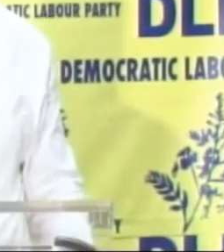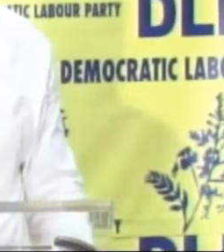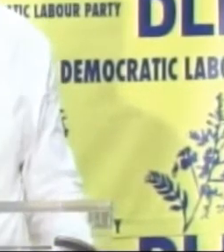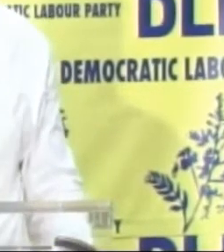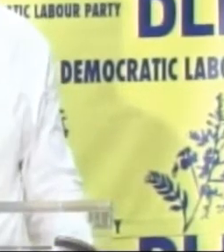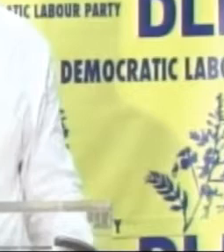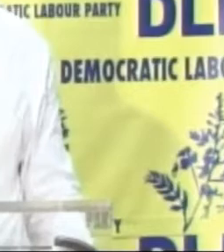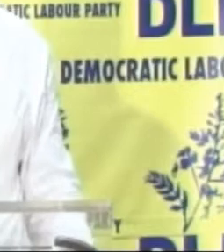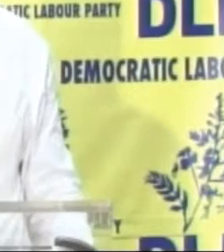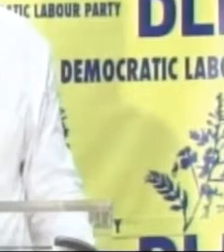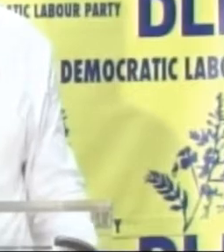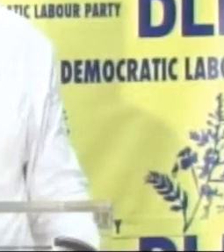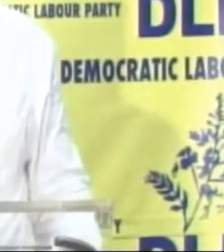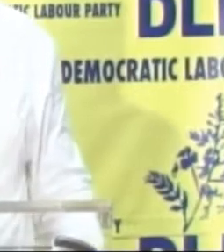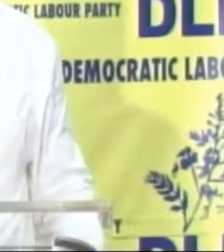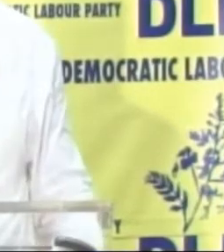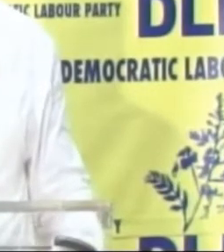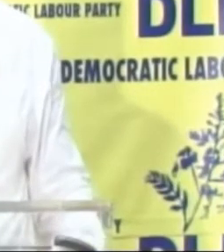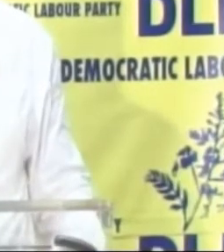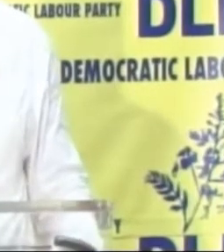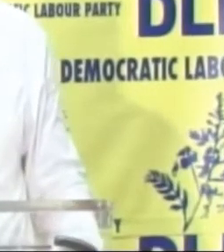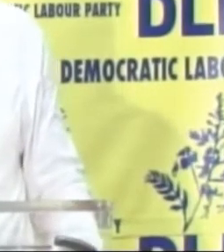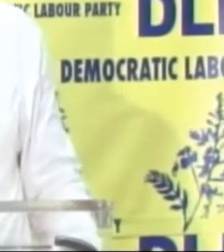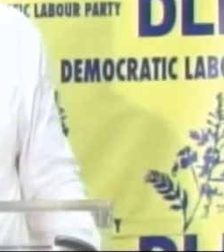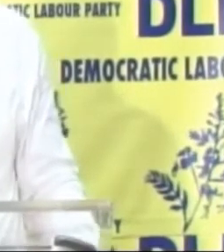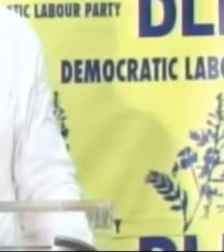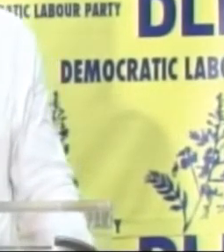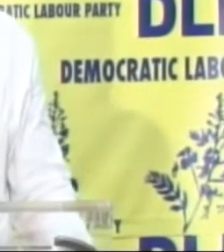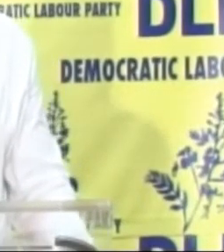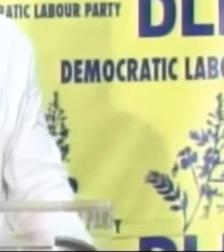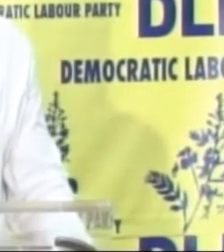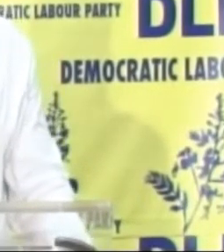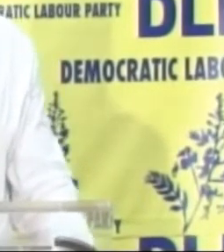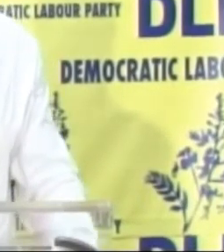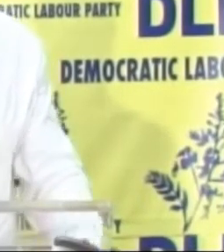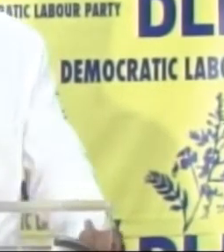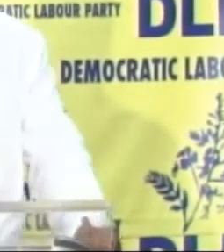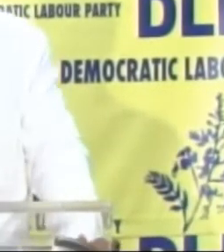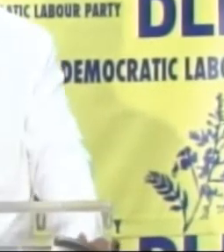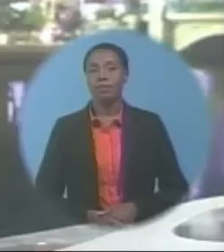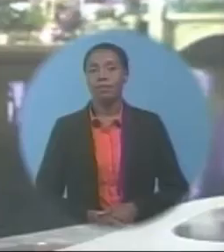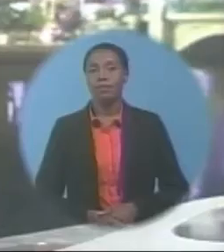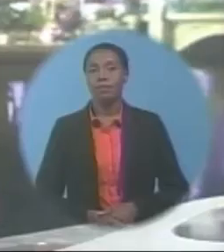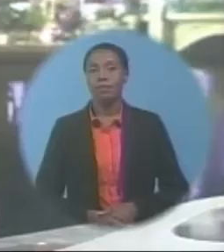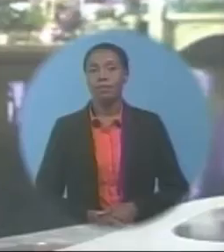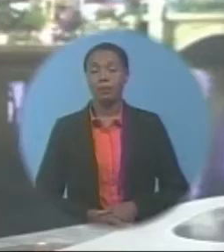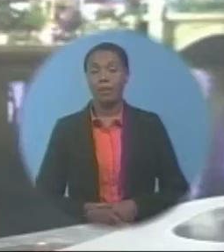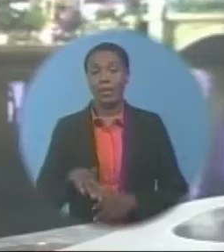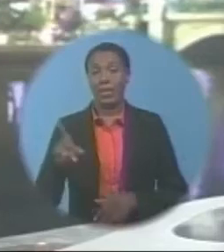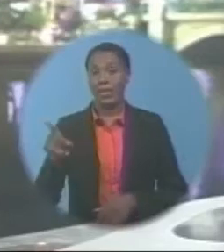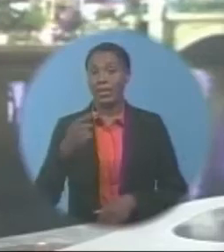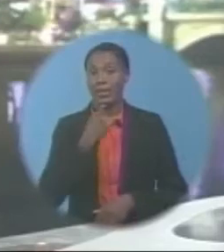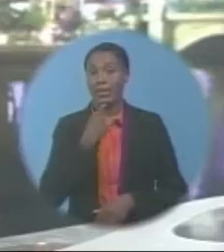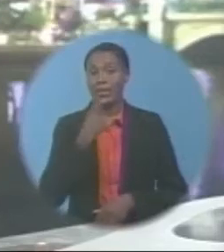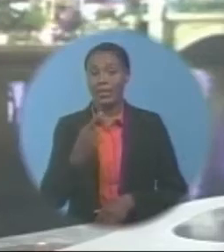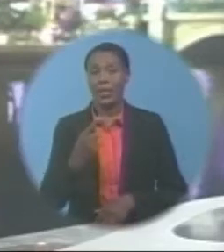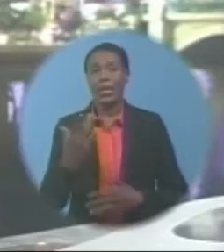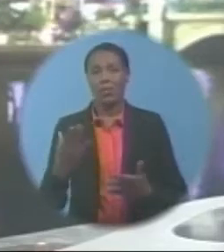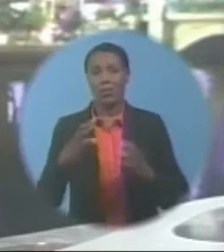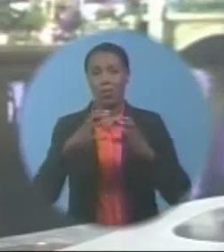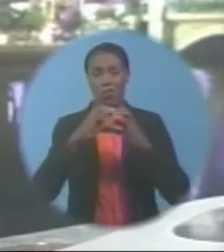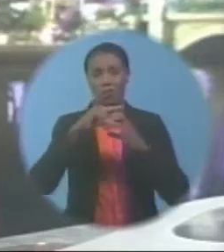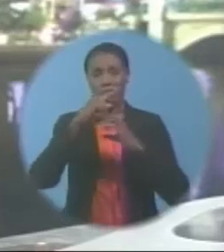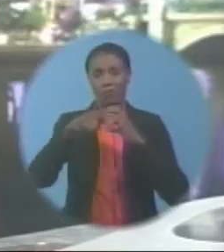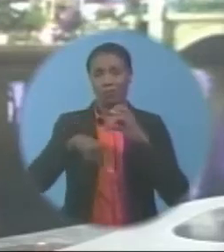pay, and asks you to pay just 20 cents for your tertiary education. Well, Prime Minister Stewart says given the